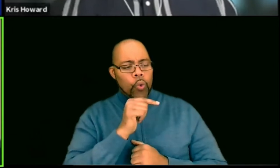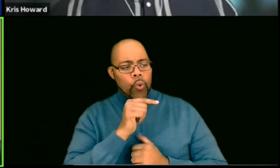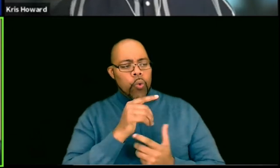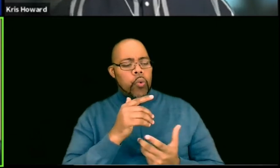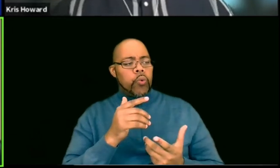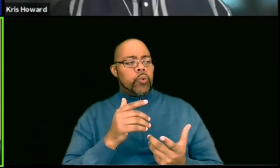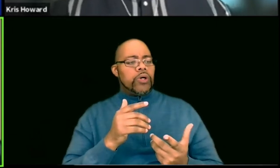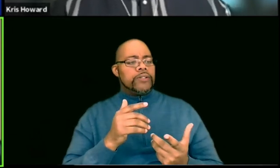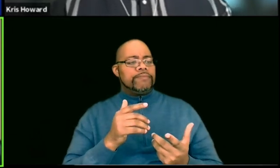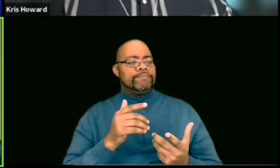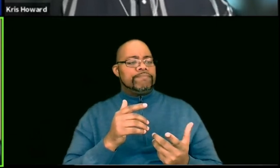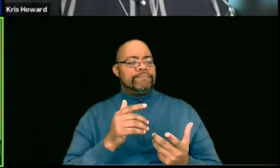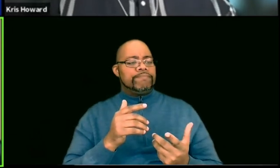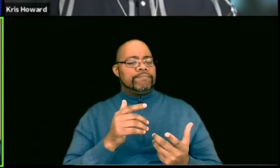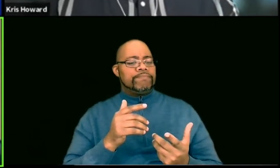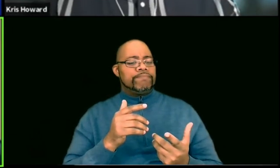who